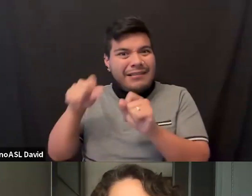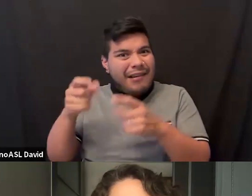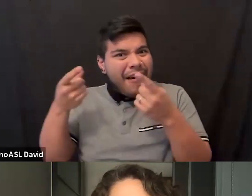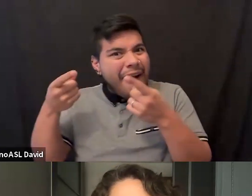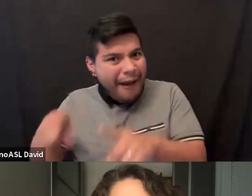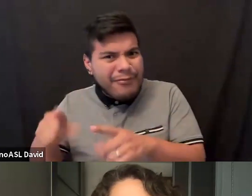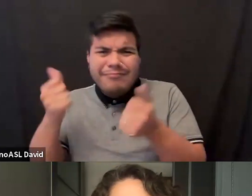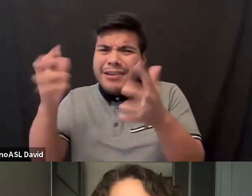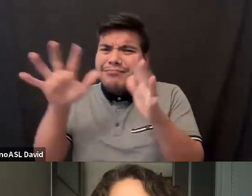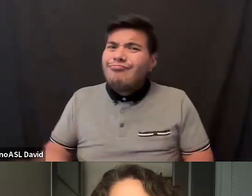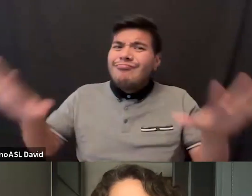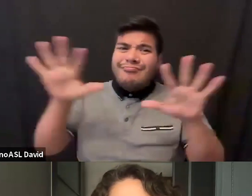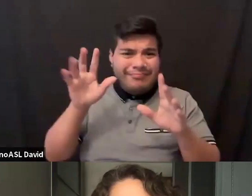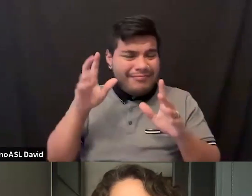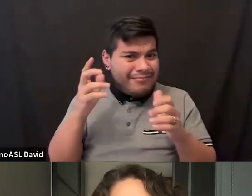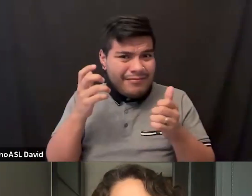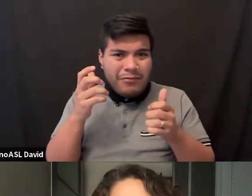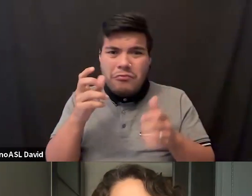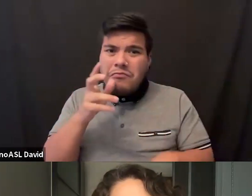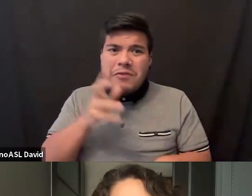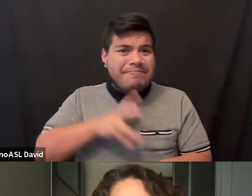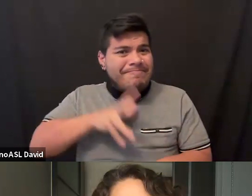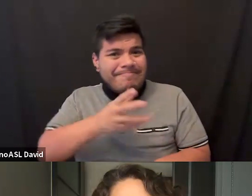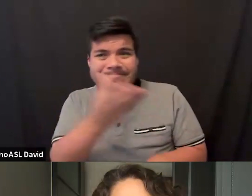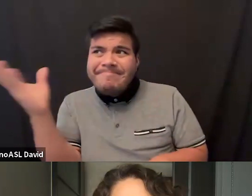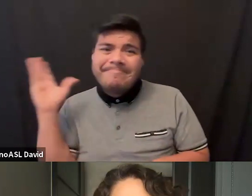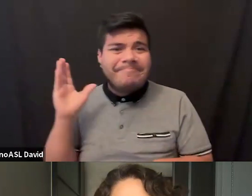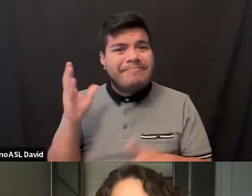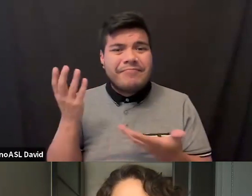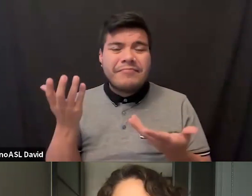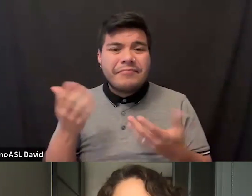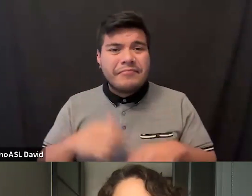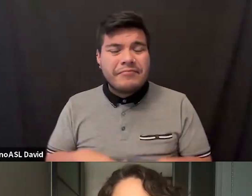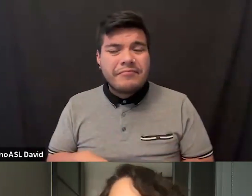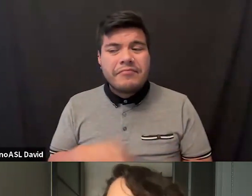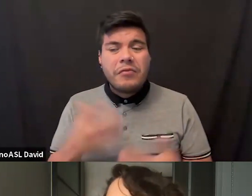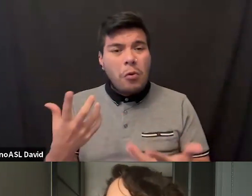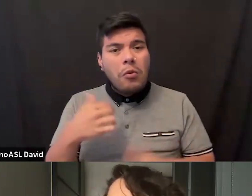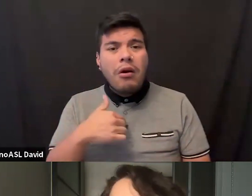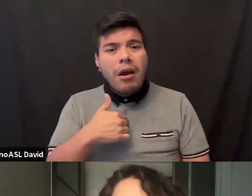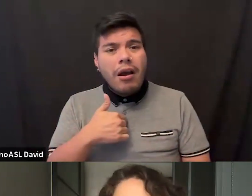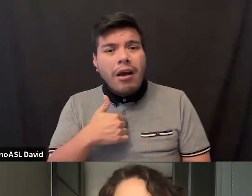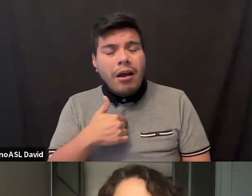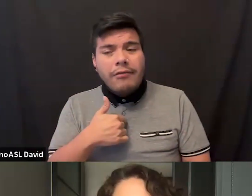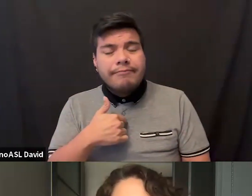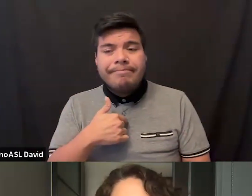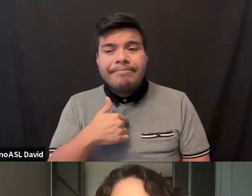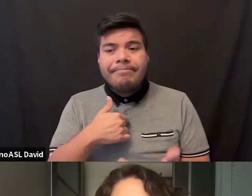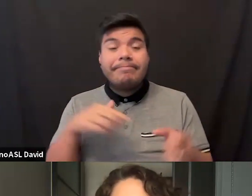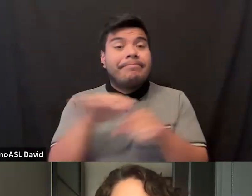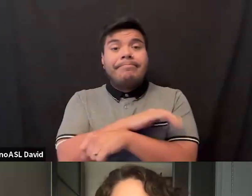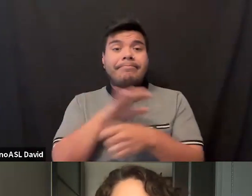something like a universal history, you know. So I was like completely